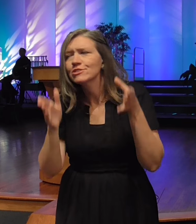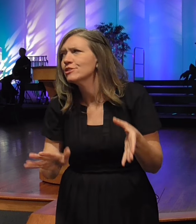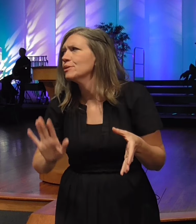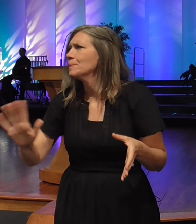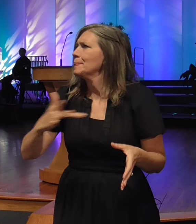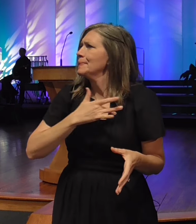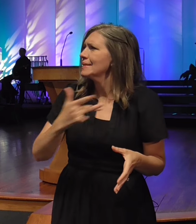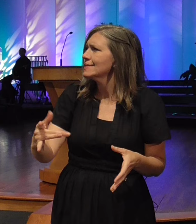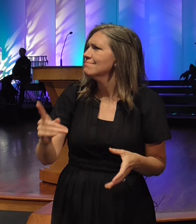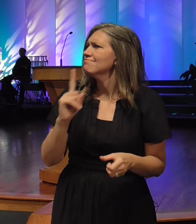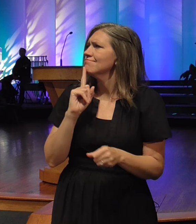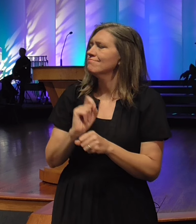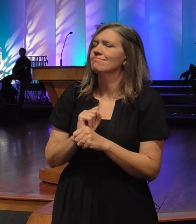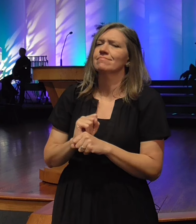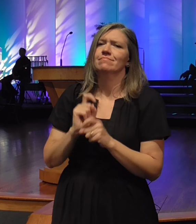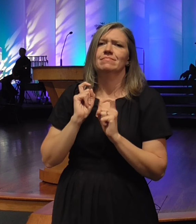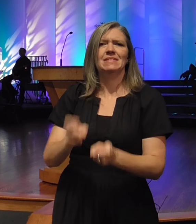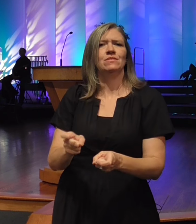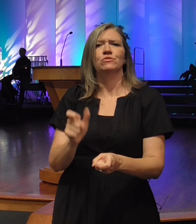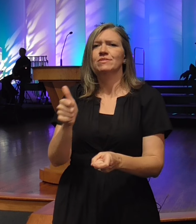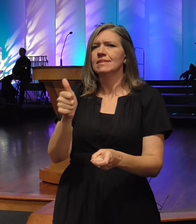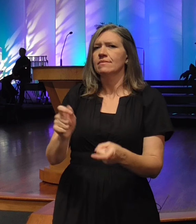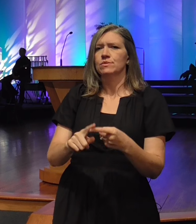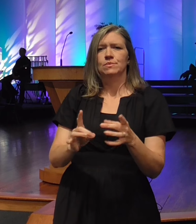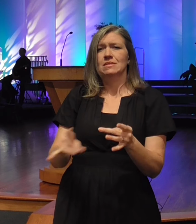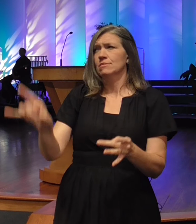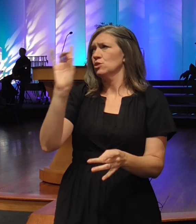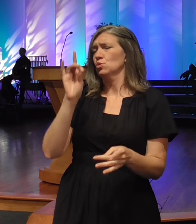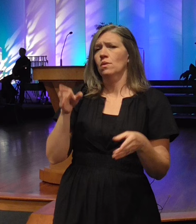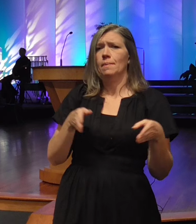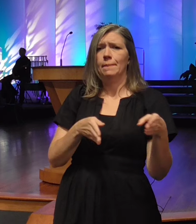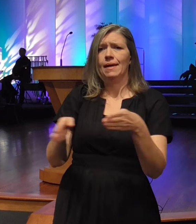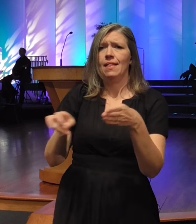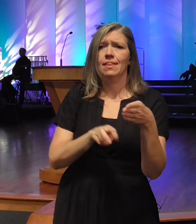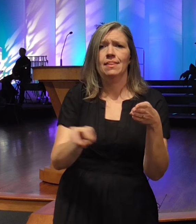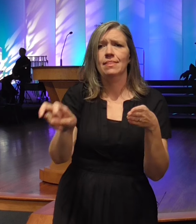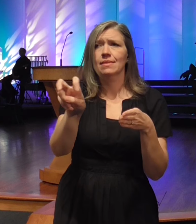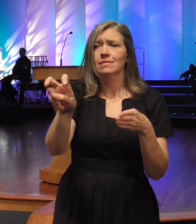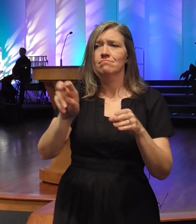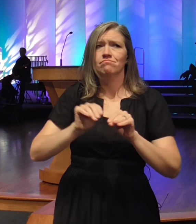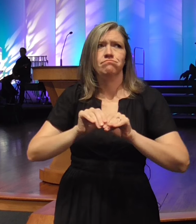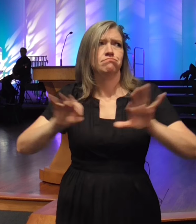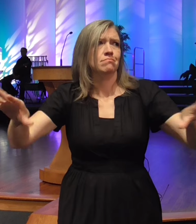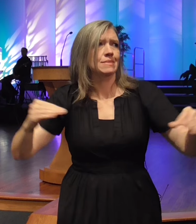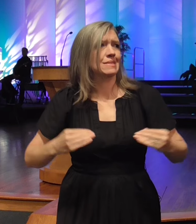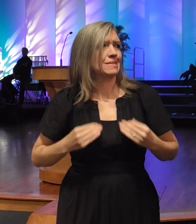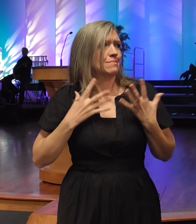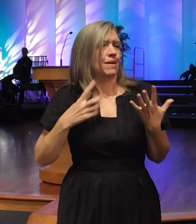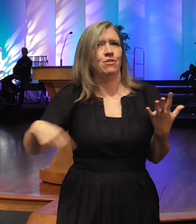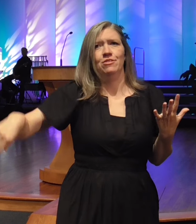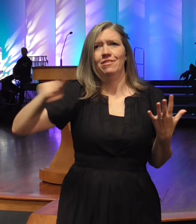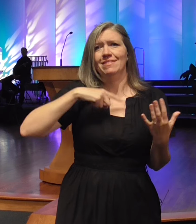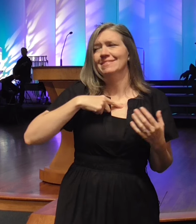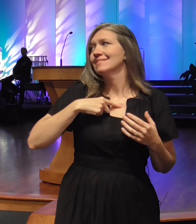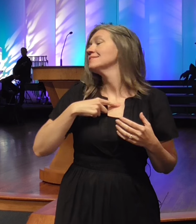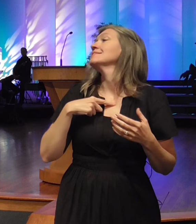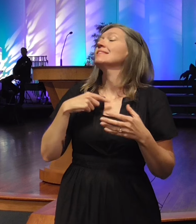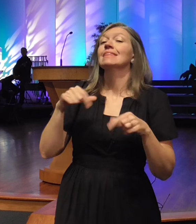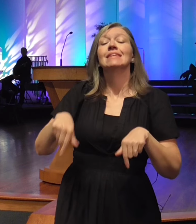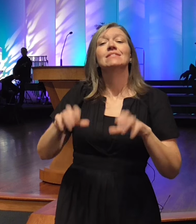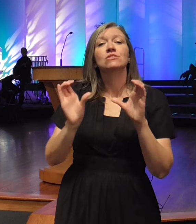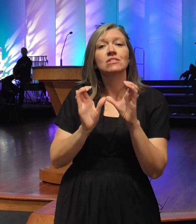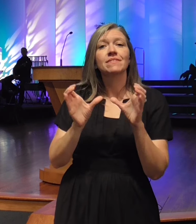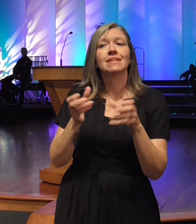an incredible spiritual leader. You are an incredible supporter and encourager, and you have truly dedicated yourself